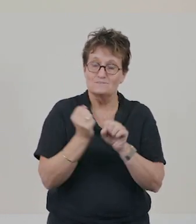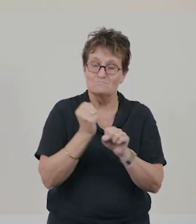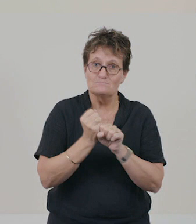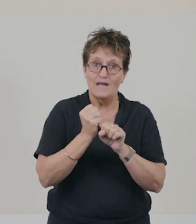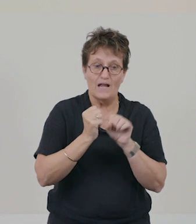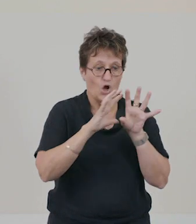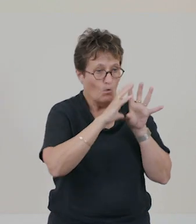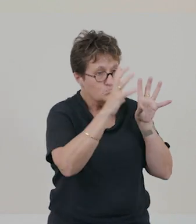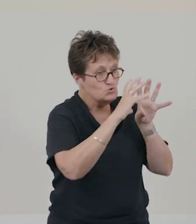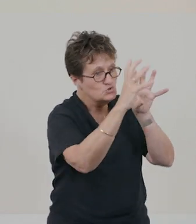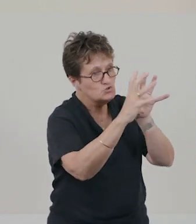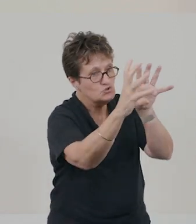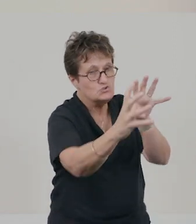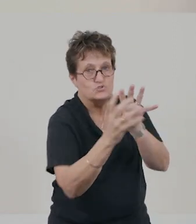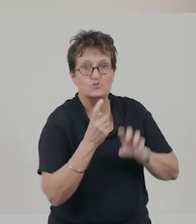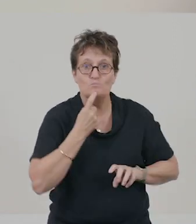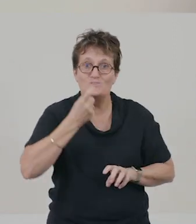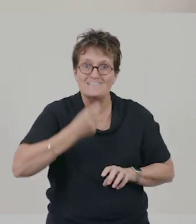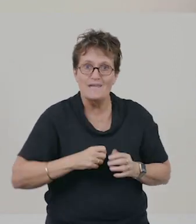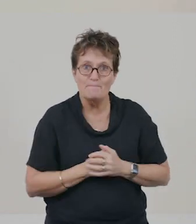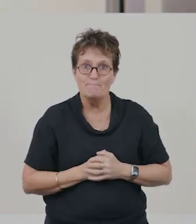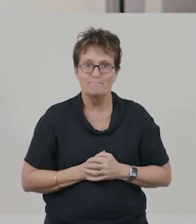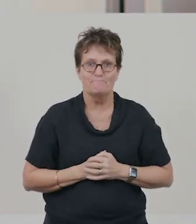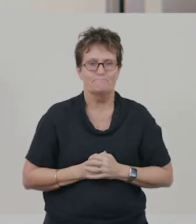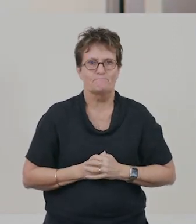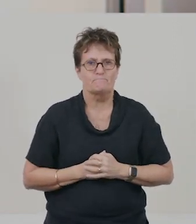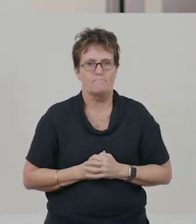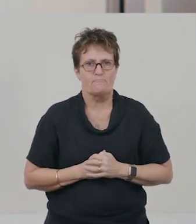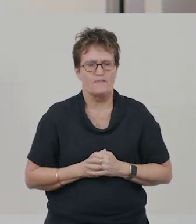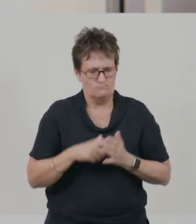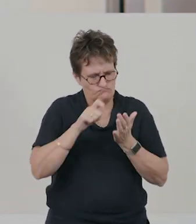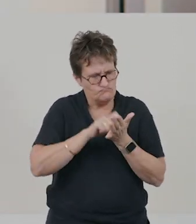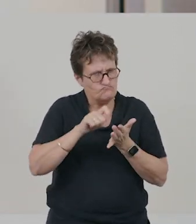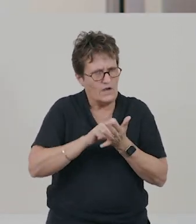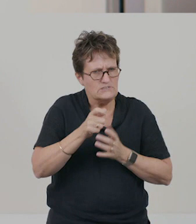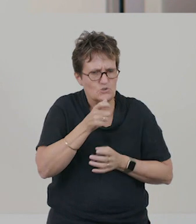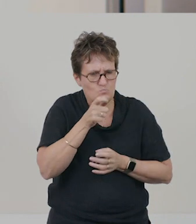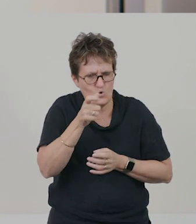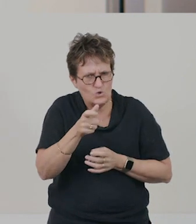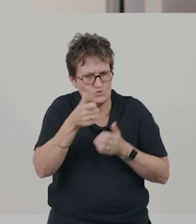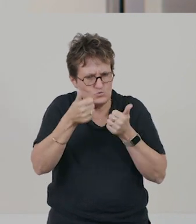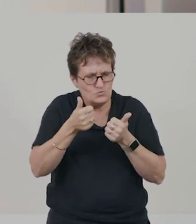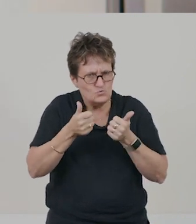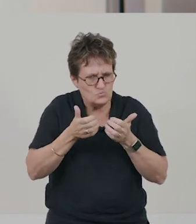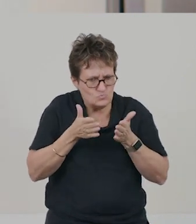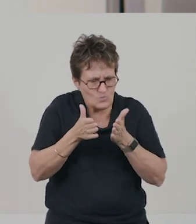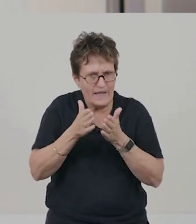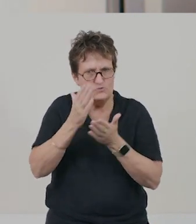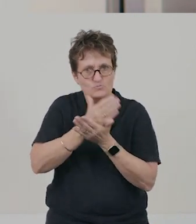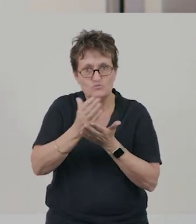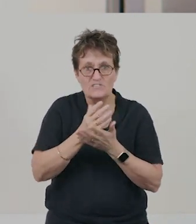so visitors to the bush museum can learn information about them. Writing words can be a great way to share information with